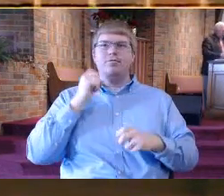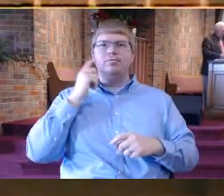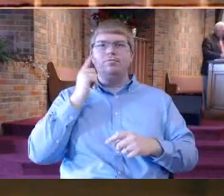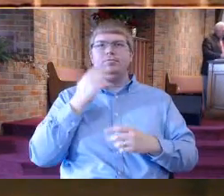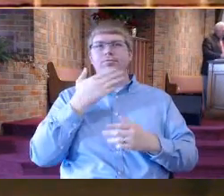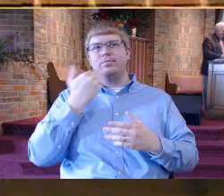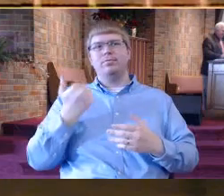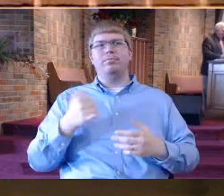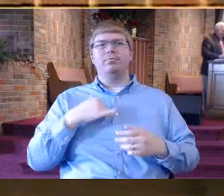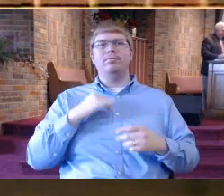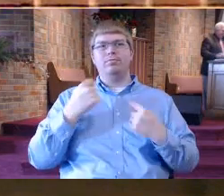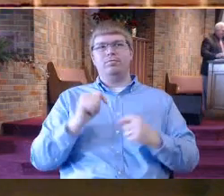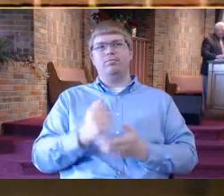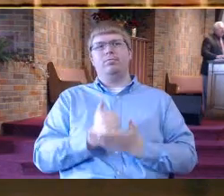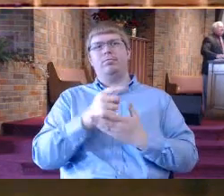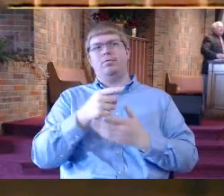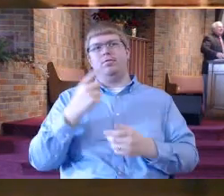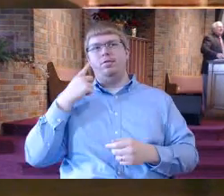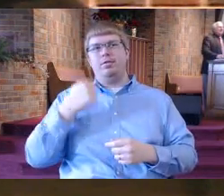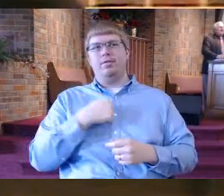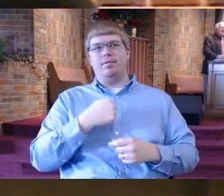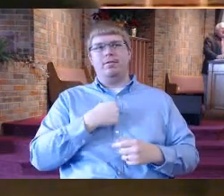make sure that you get to hear me.